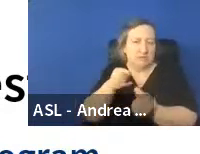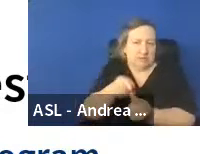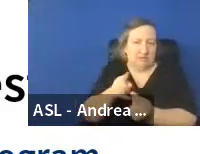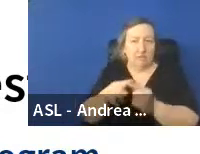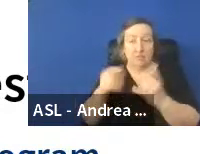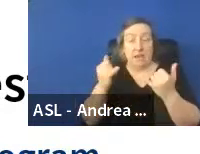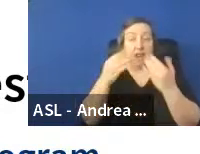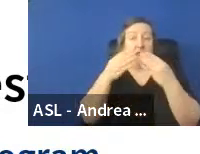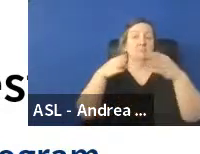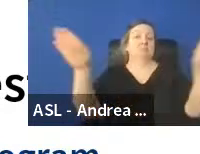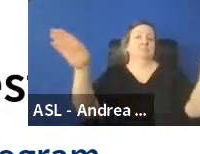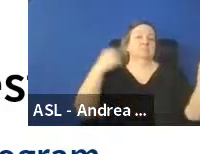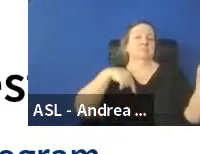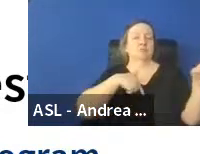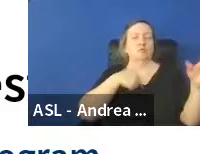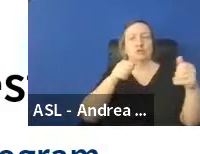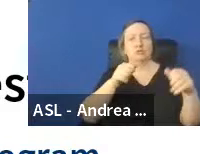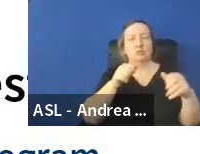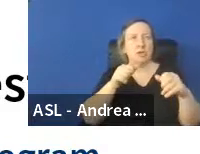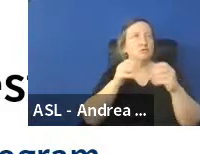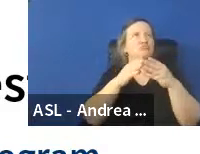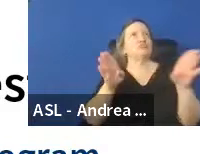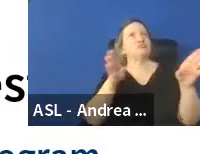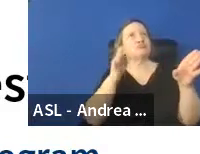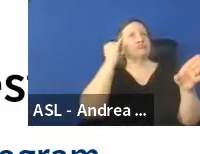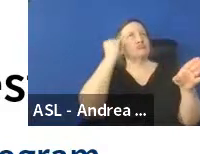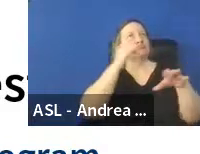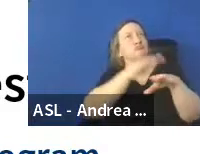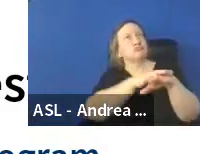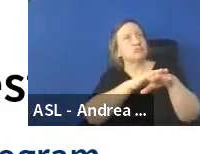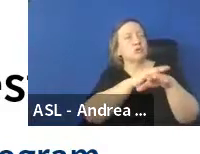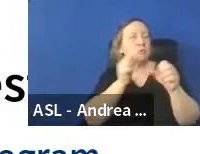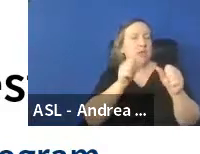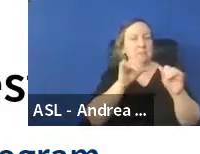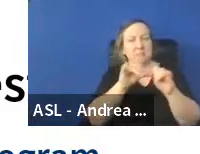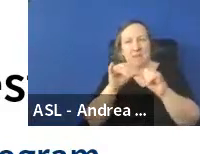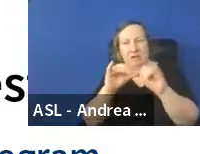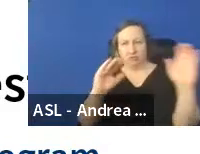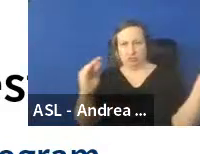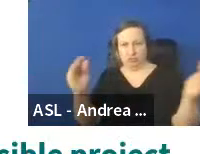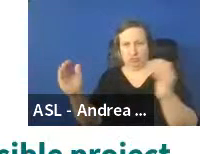level, we define those things for the purposes of being able to measure how each of them perform.